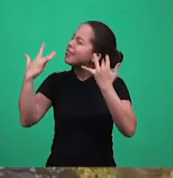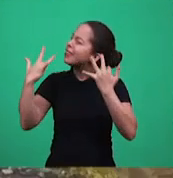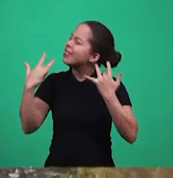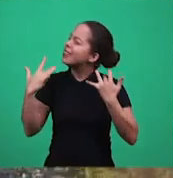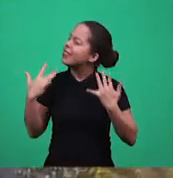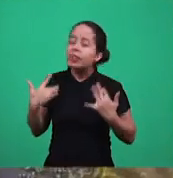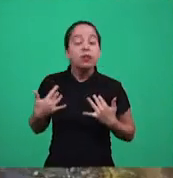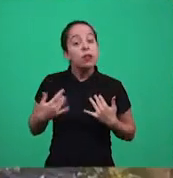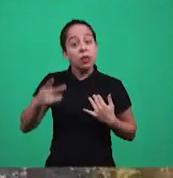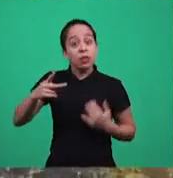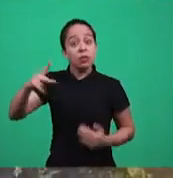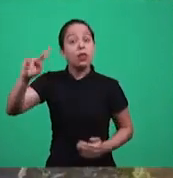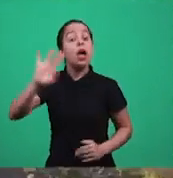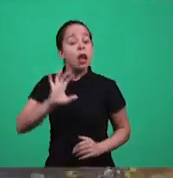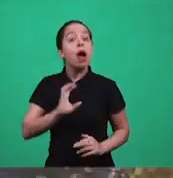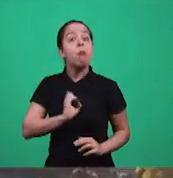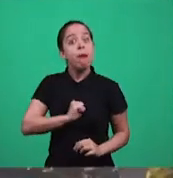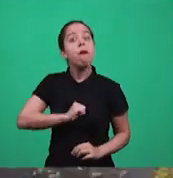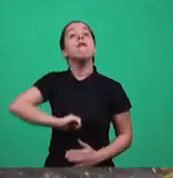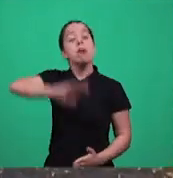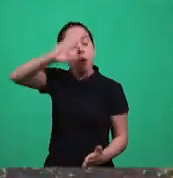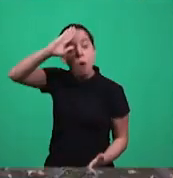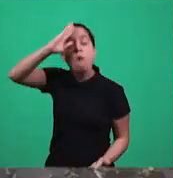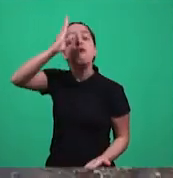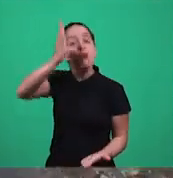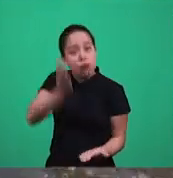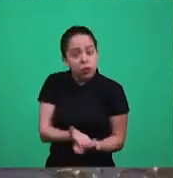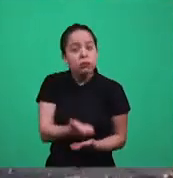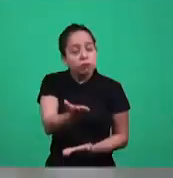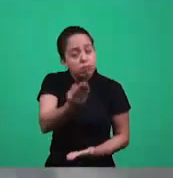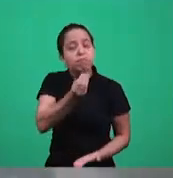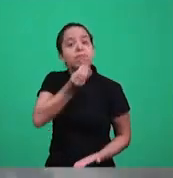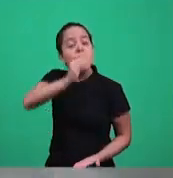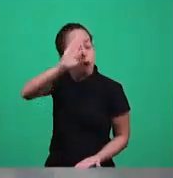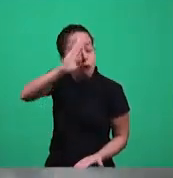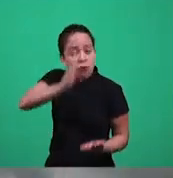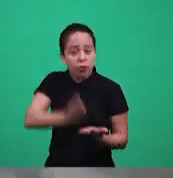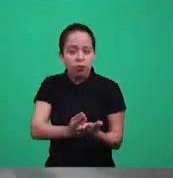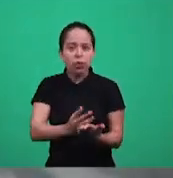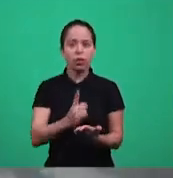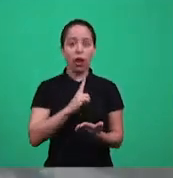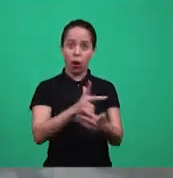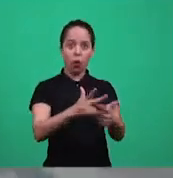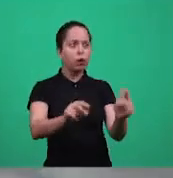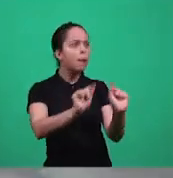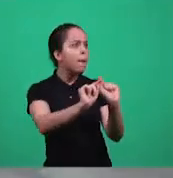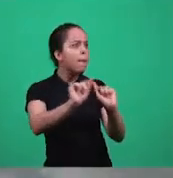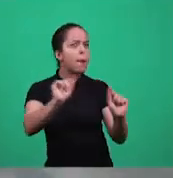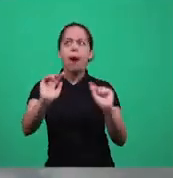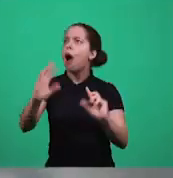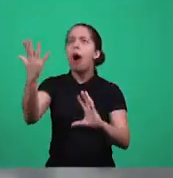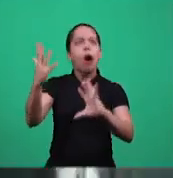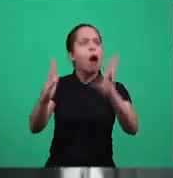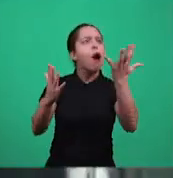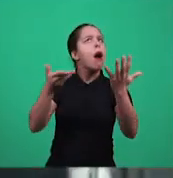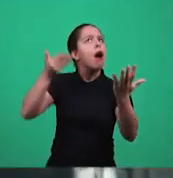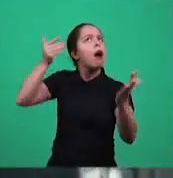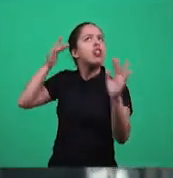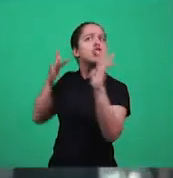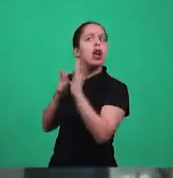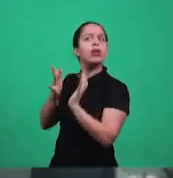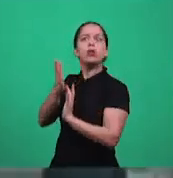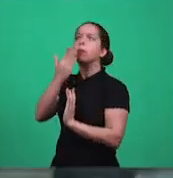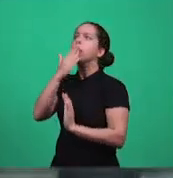Trust in His great love. The signs are declaring that what Jesus spoke